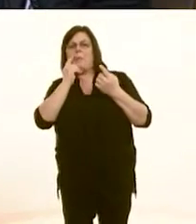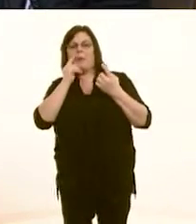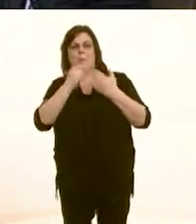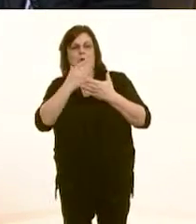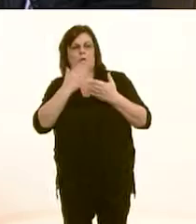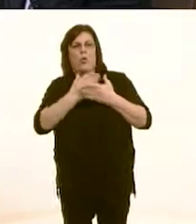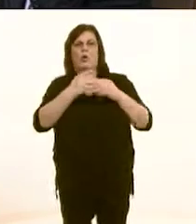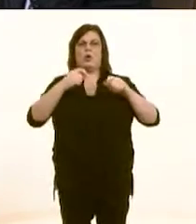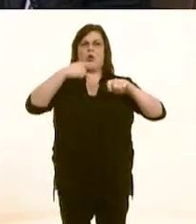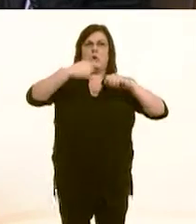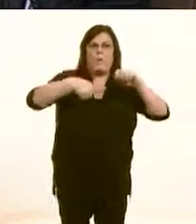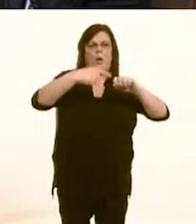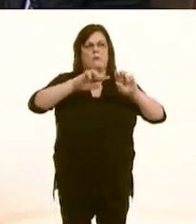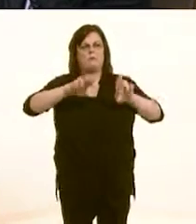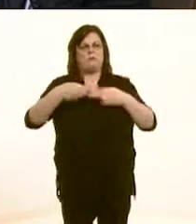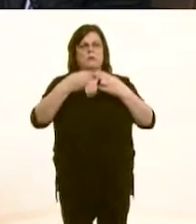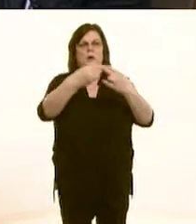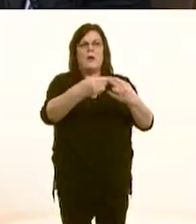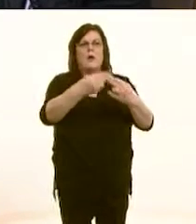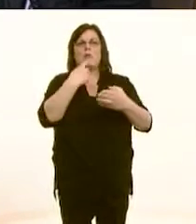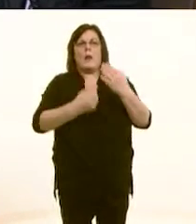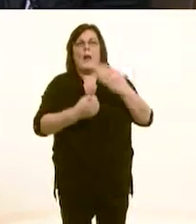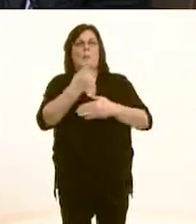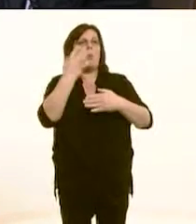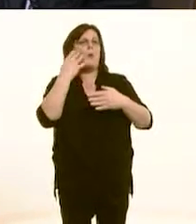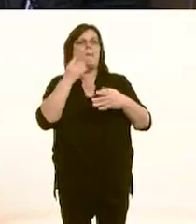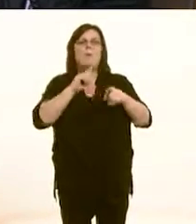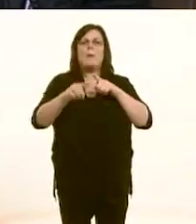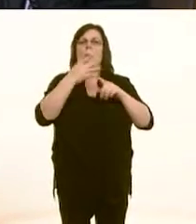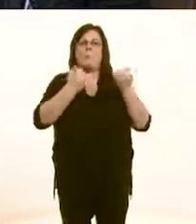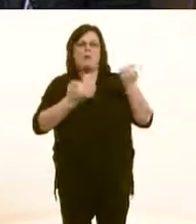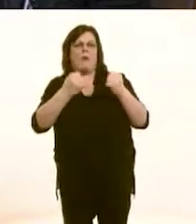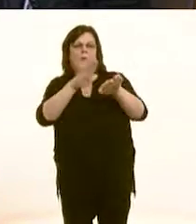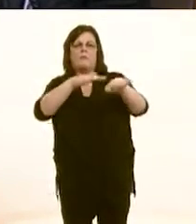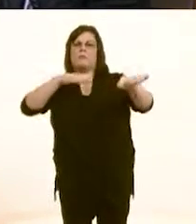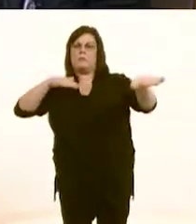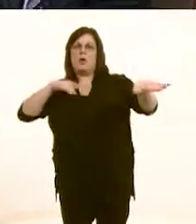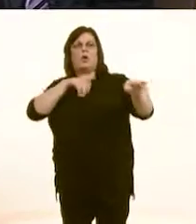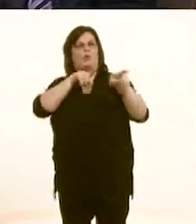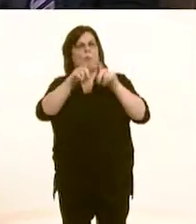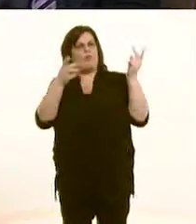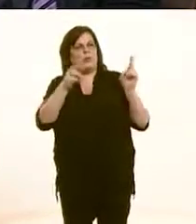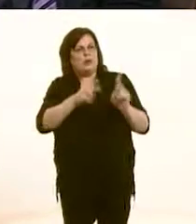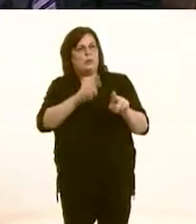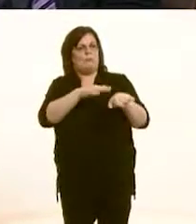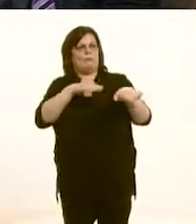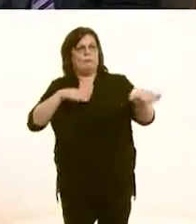large components takes place outside of peak traffic, obviously to minimise any disruption on the roads. William